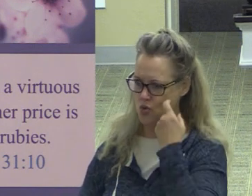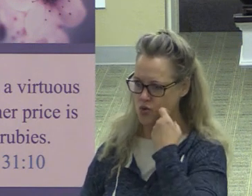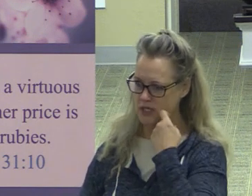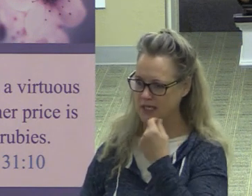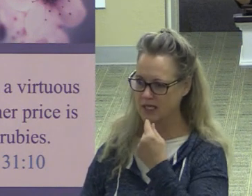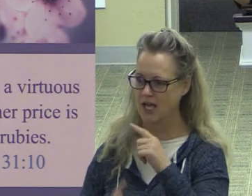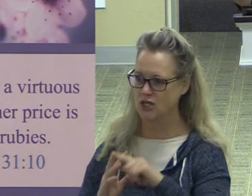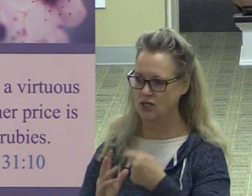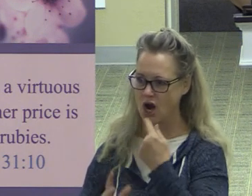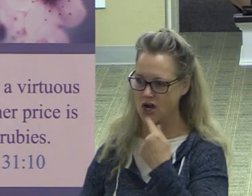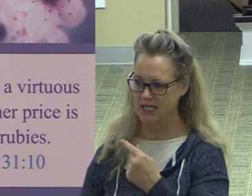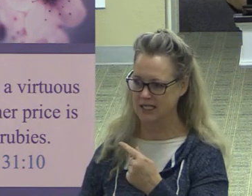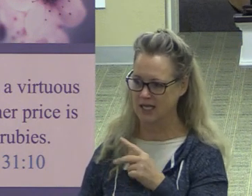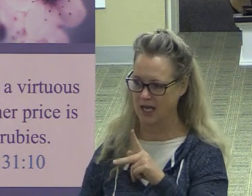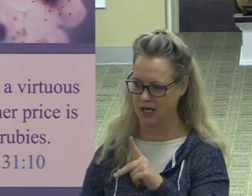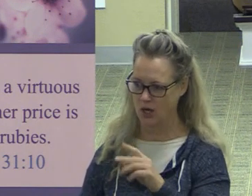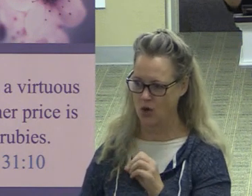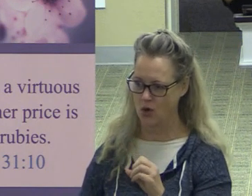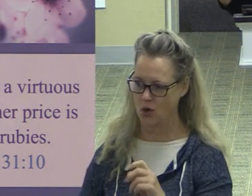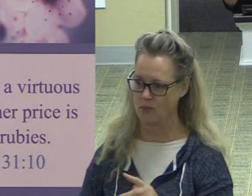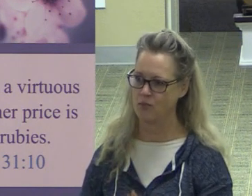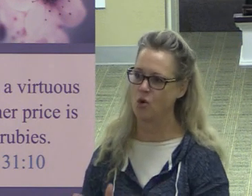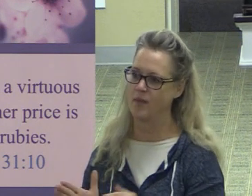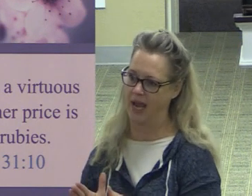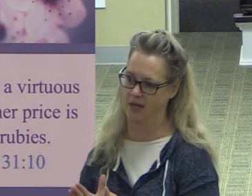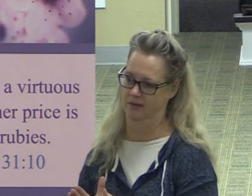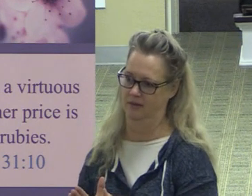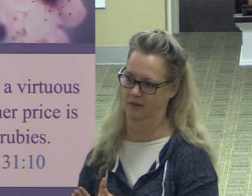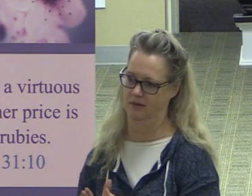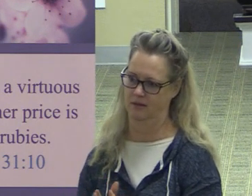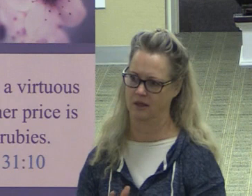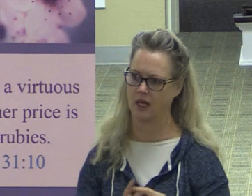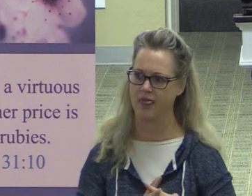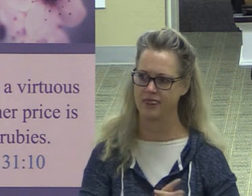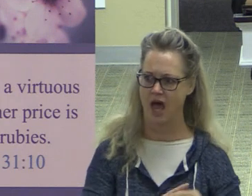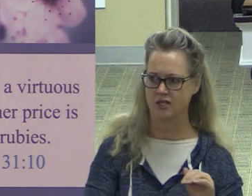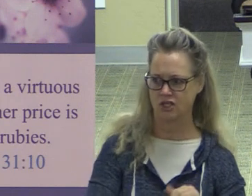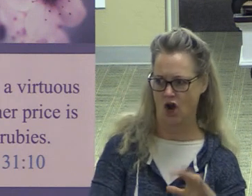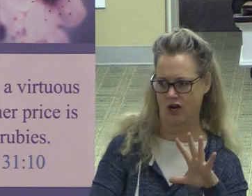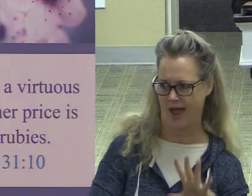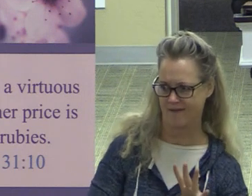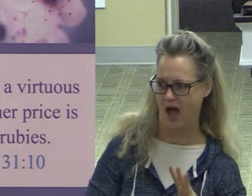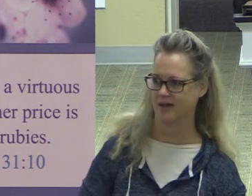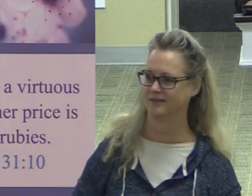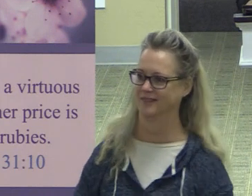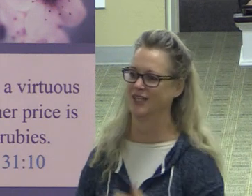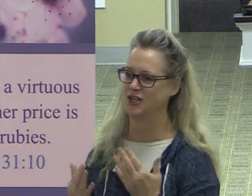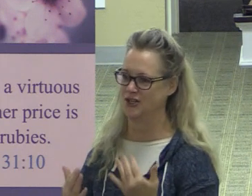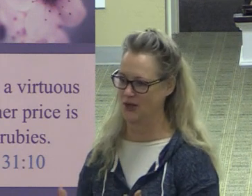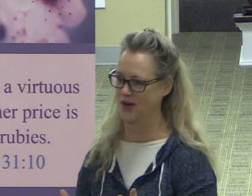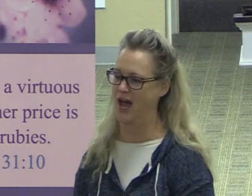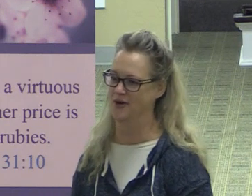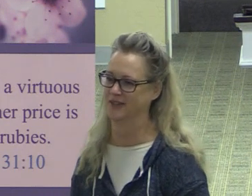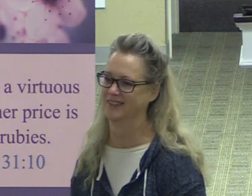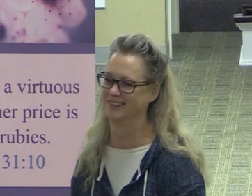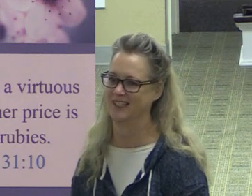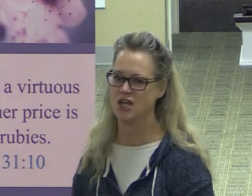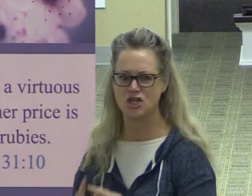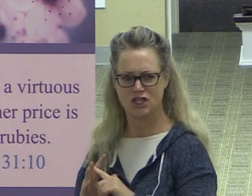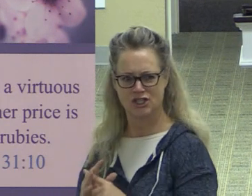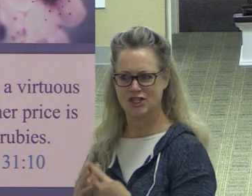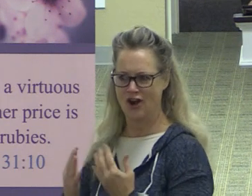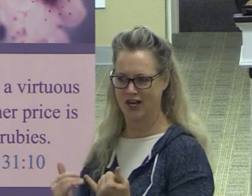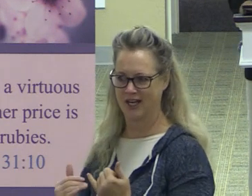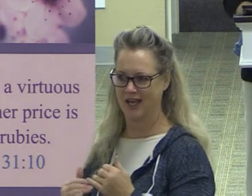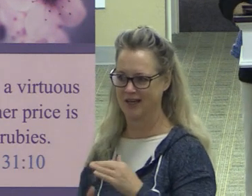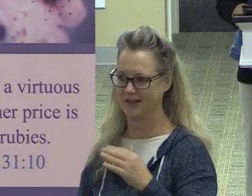That's how things affected her. You know, she was like, oh, don't worry. I will never say that word again, Daddy. I'm so sorry to